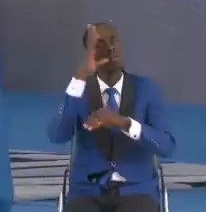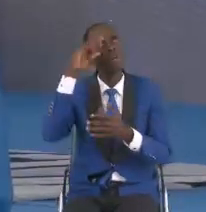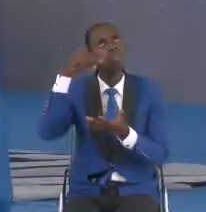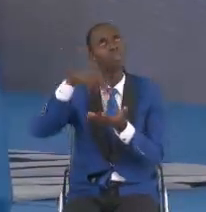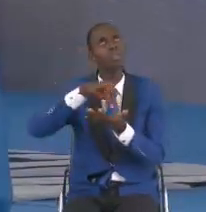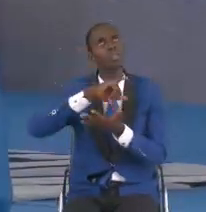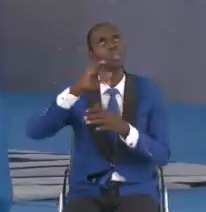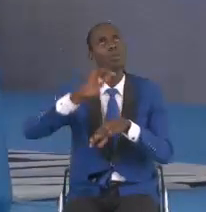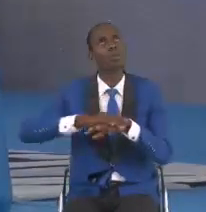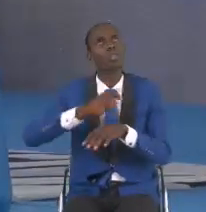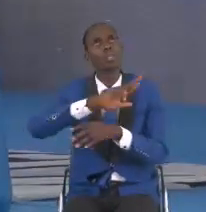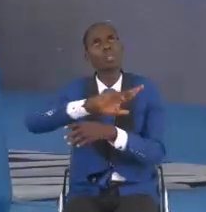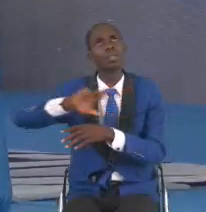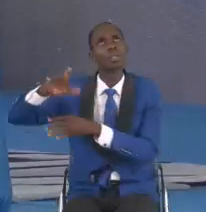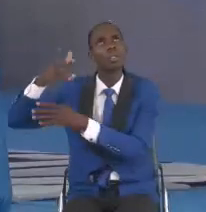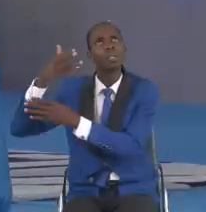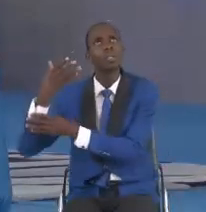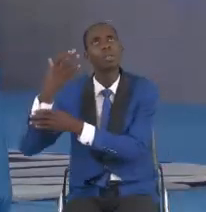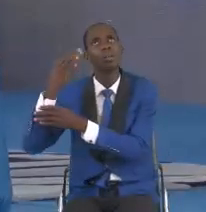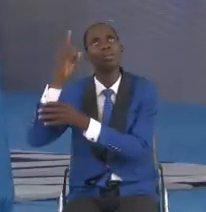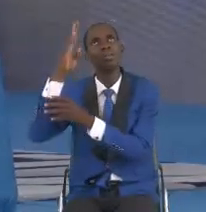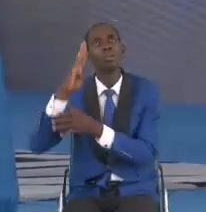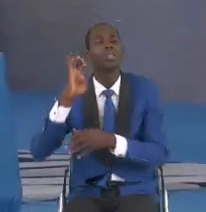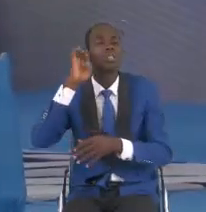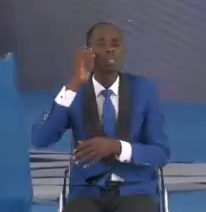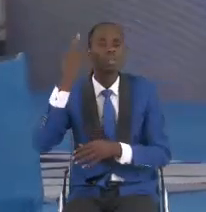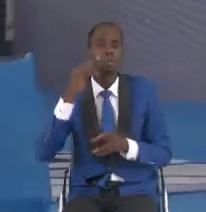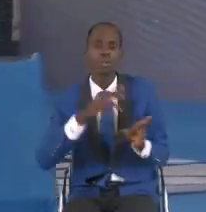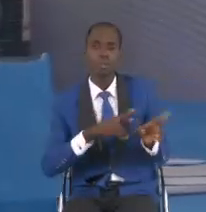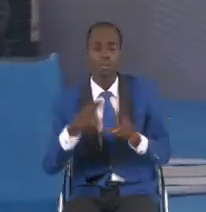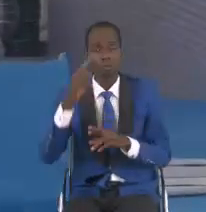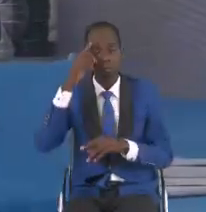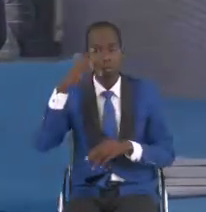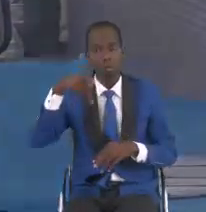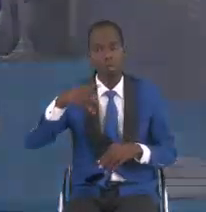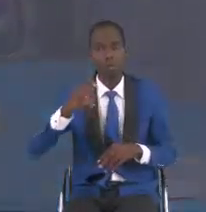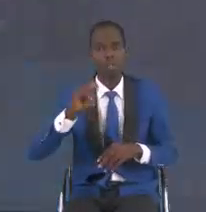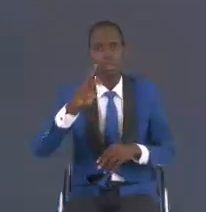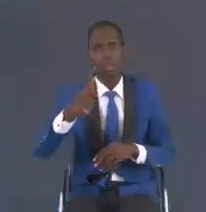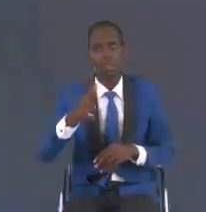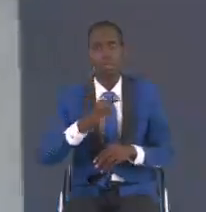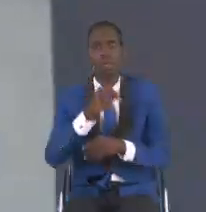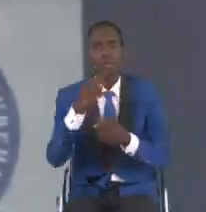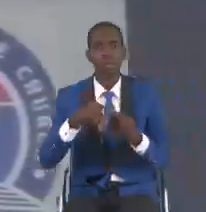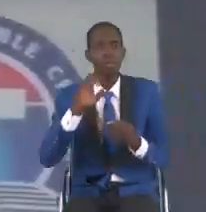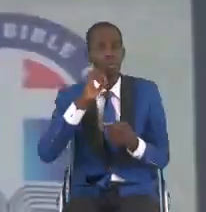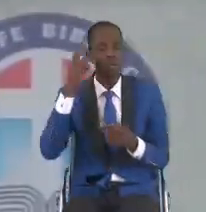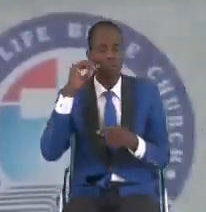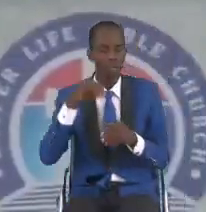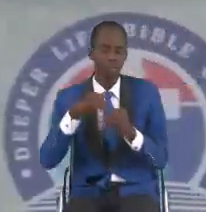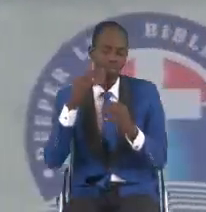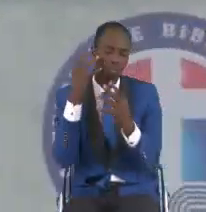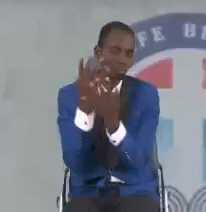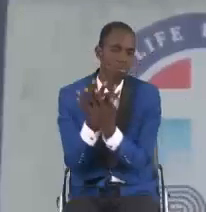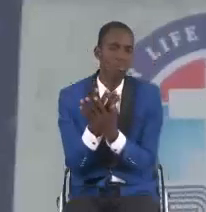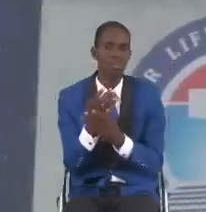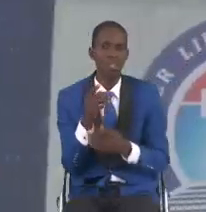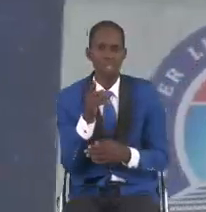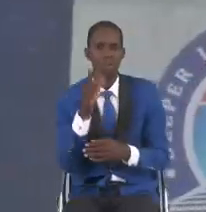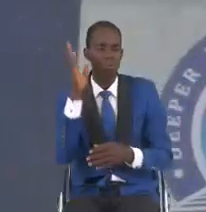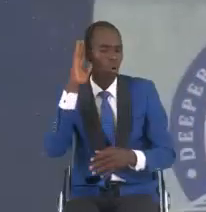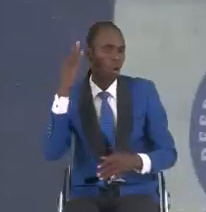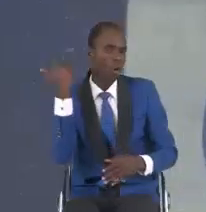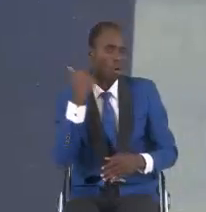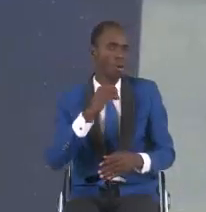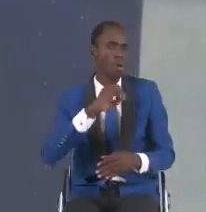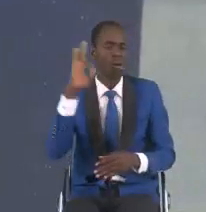of God. He was ready. And for Peter, you see, when he was in the prison and they were going to chop off his head, the